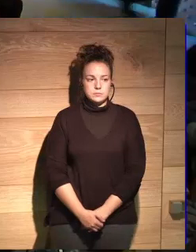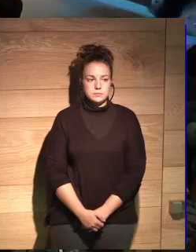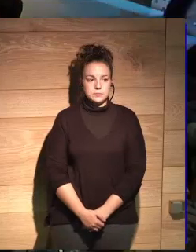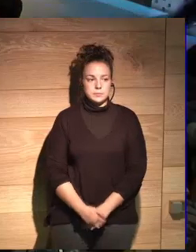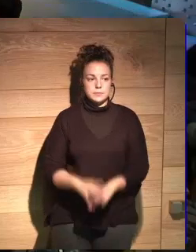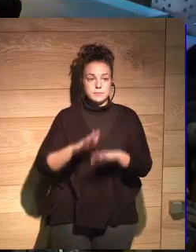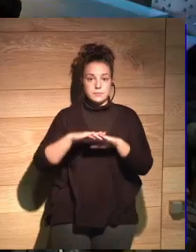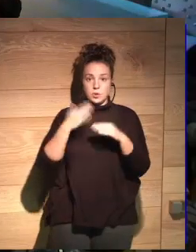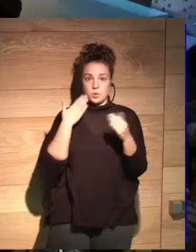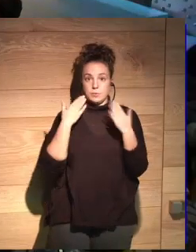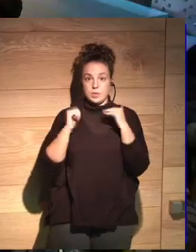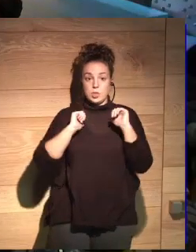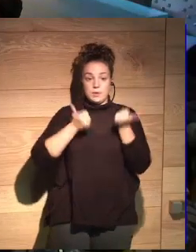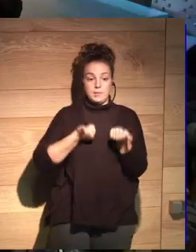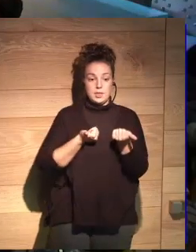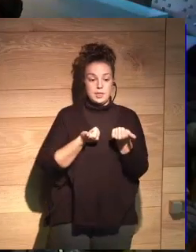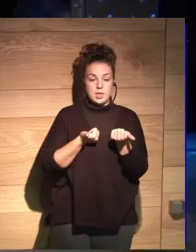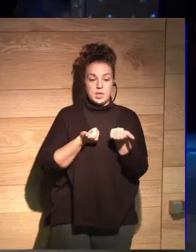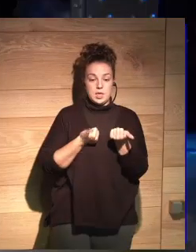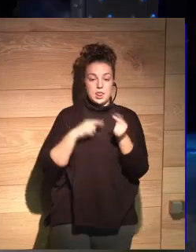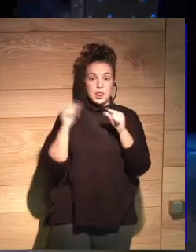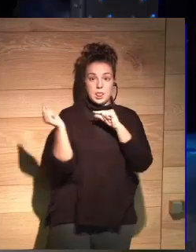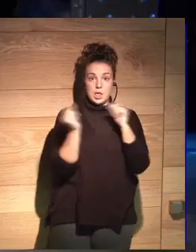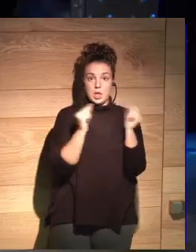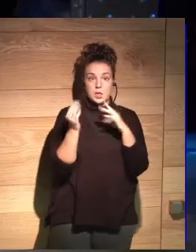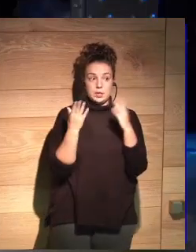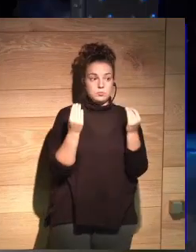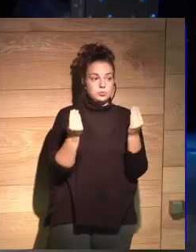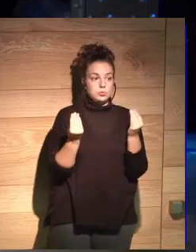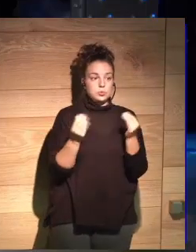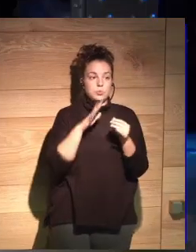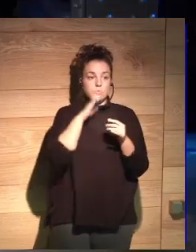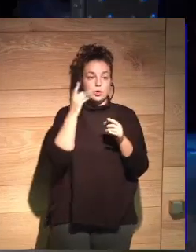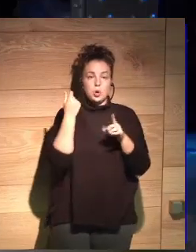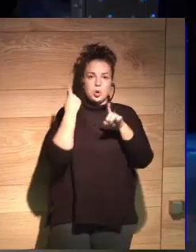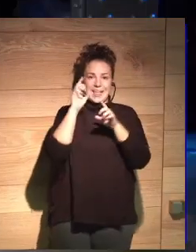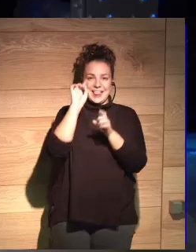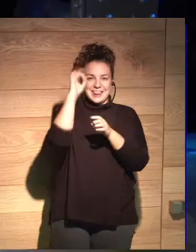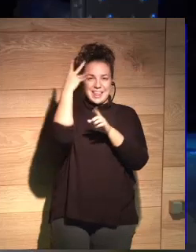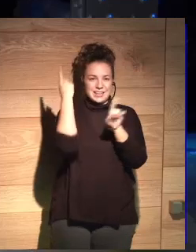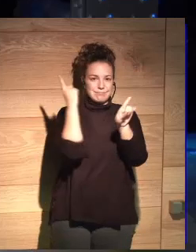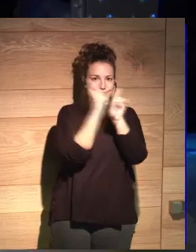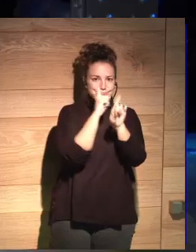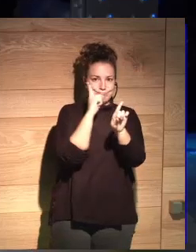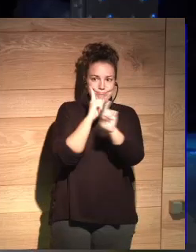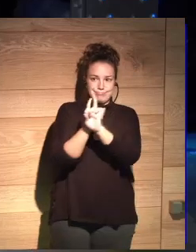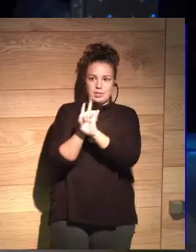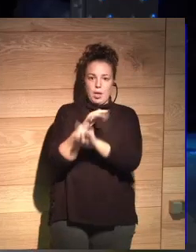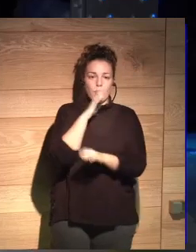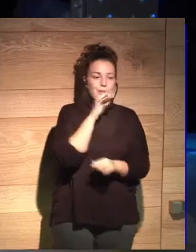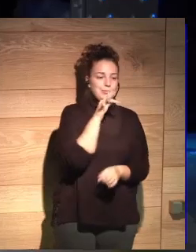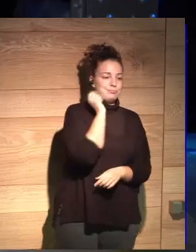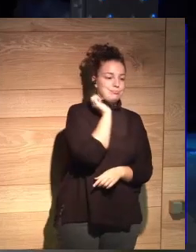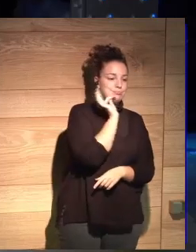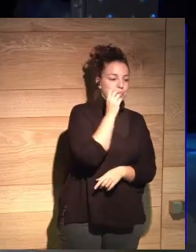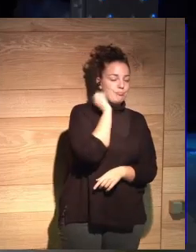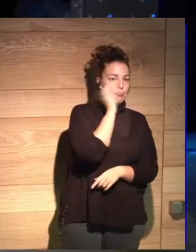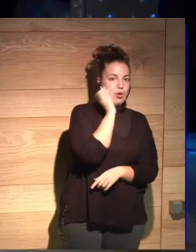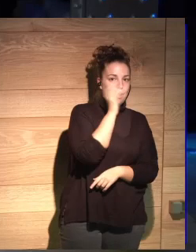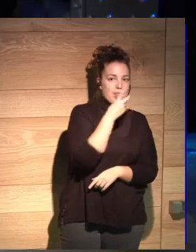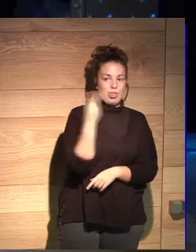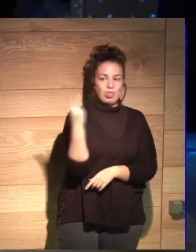Para empezar la conversación en la que va a haber... So we'll start a conversation with lots of debate, because these two